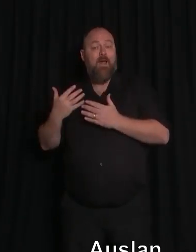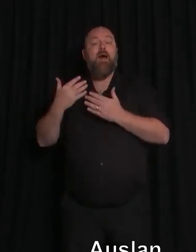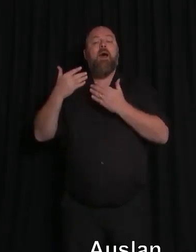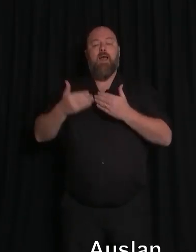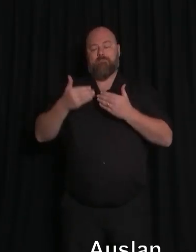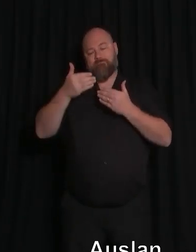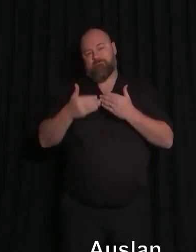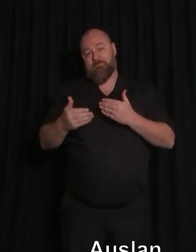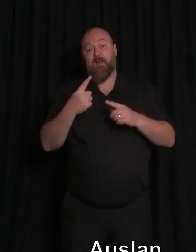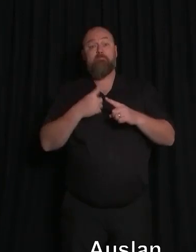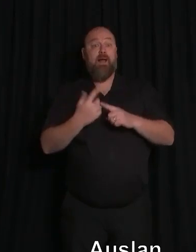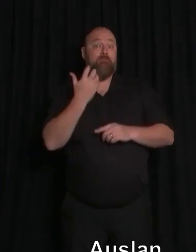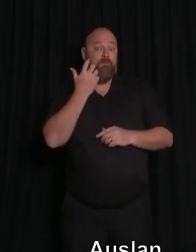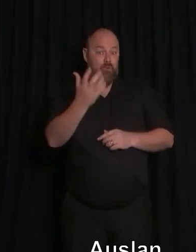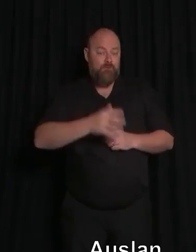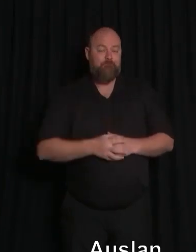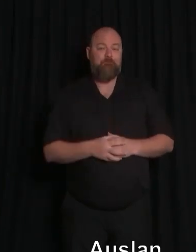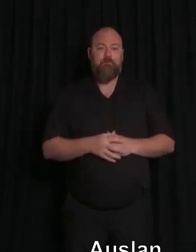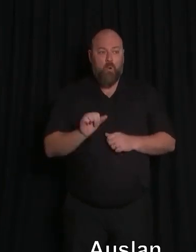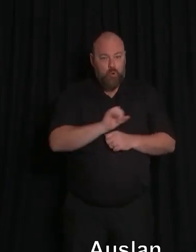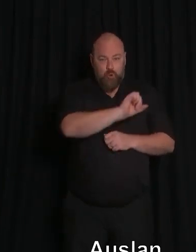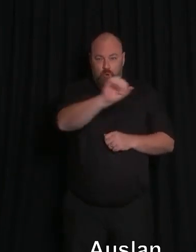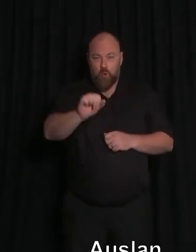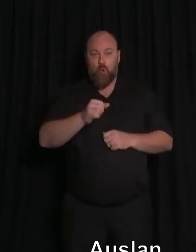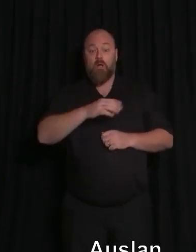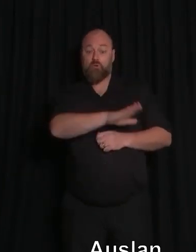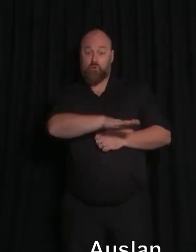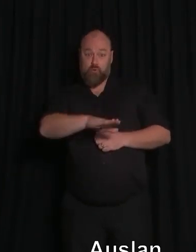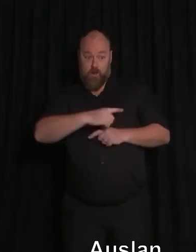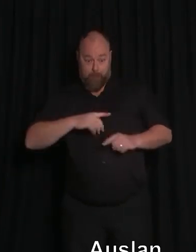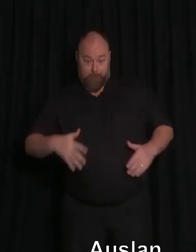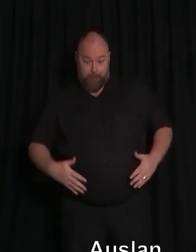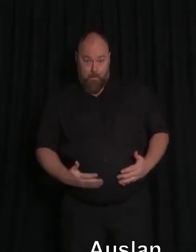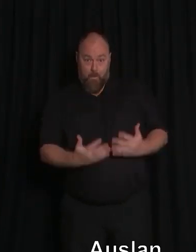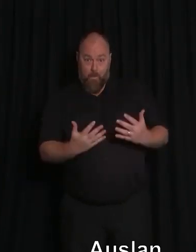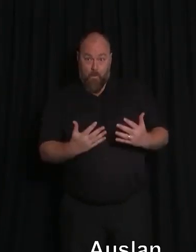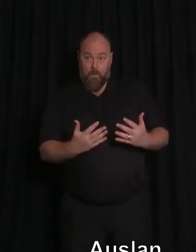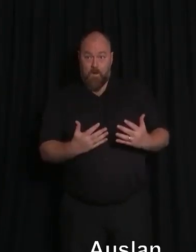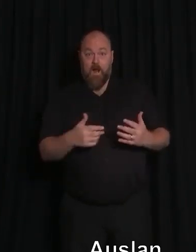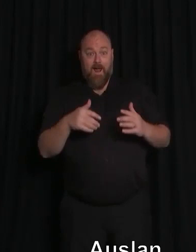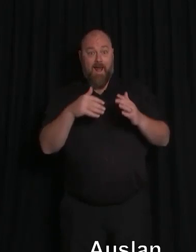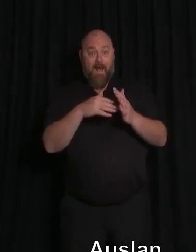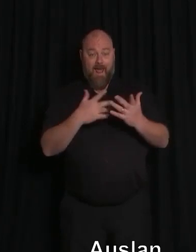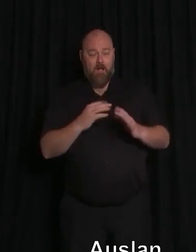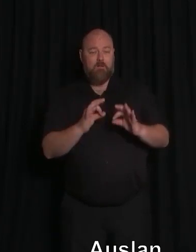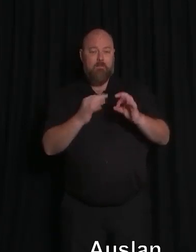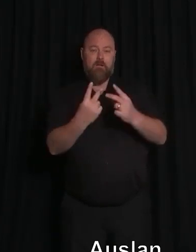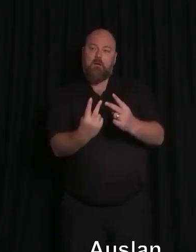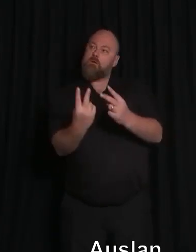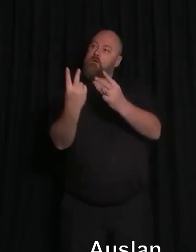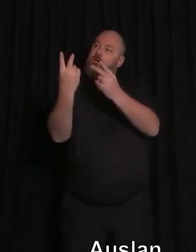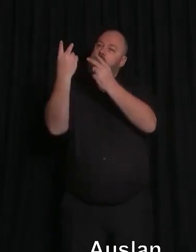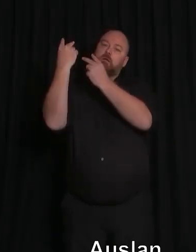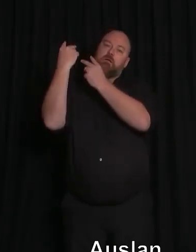mokopuna of the future, your children who are born in the spectacular image of our ancestors.